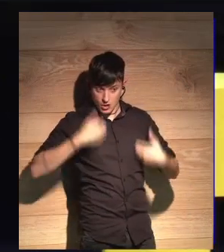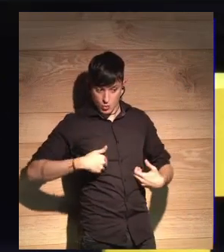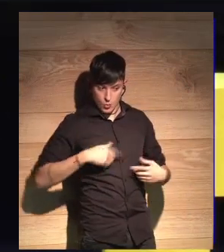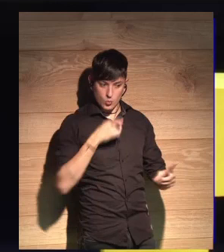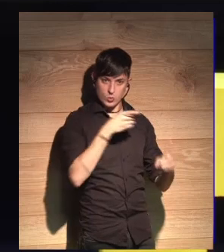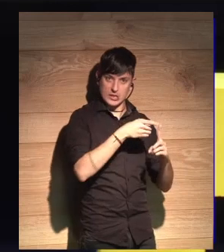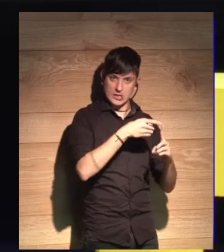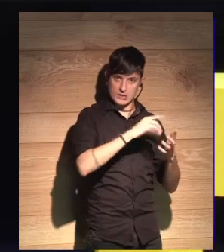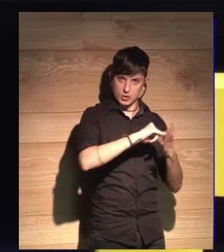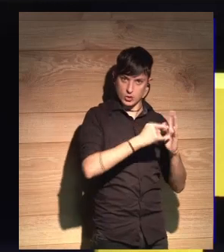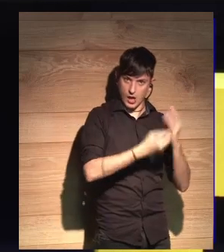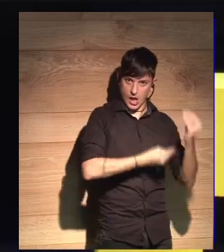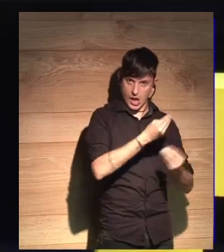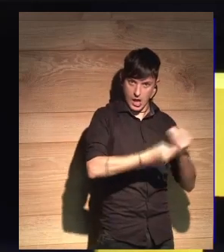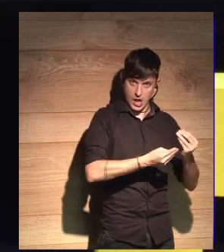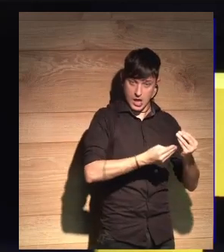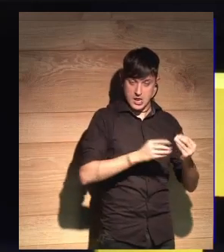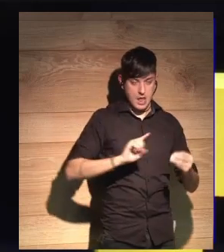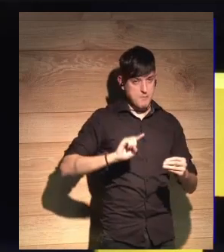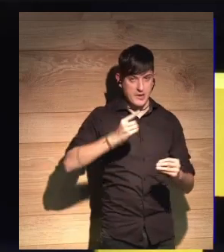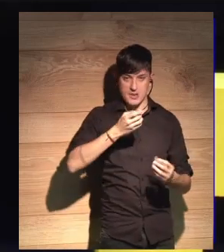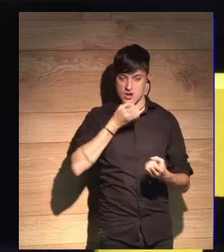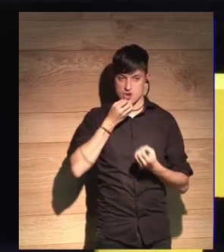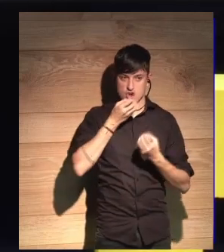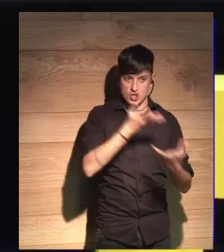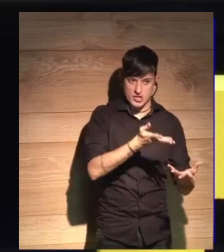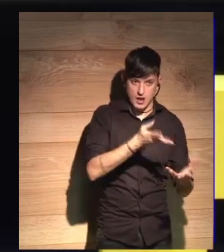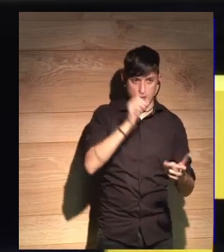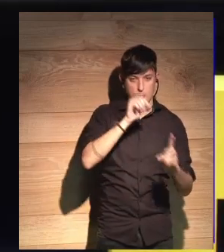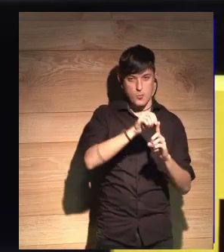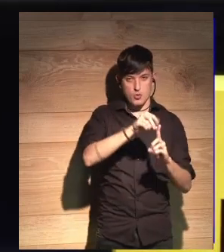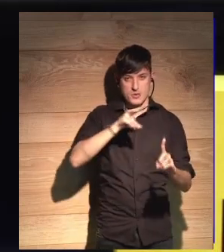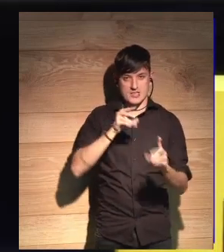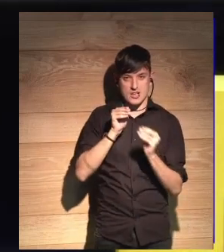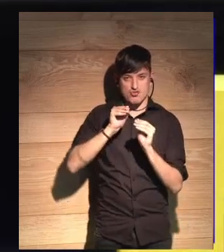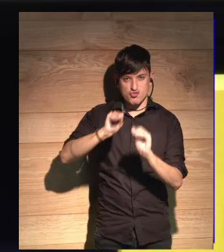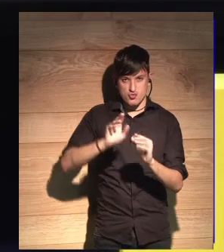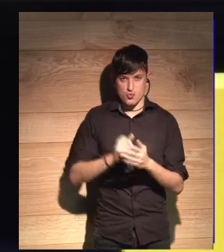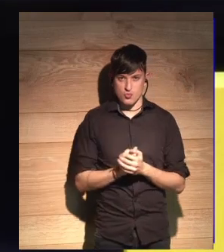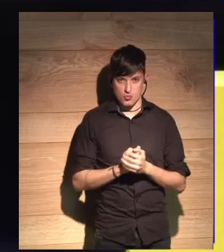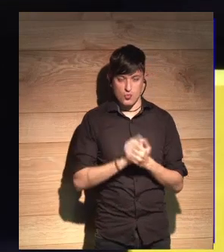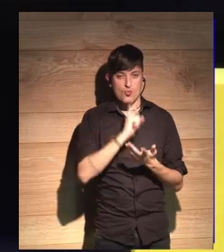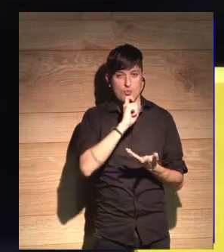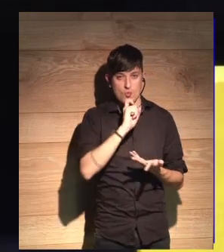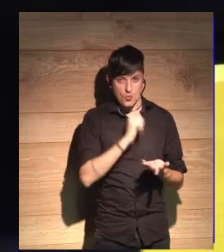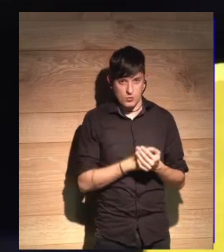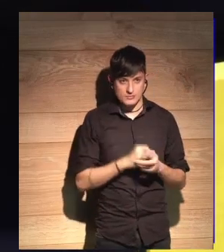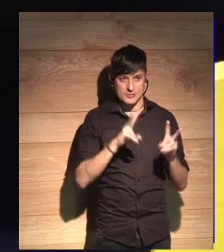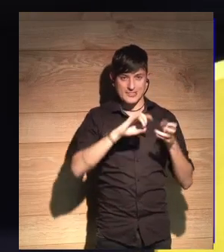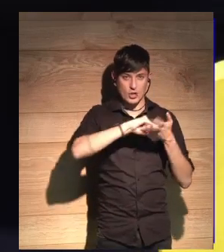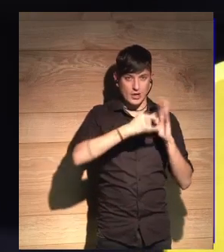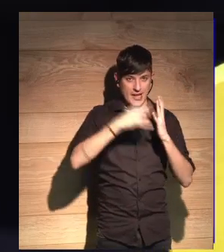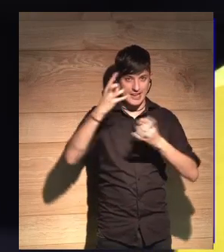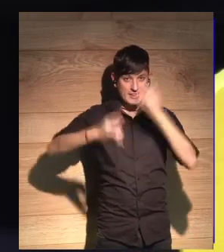it is talking about how we are using technology. And let's listen to her to see how